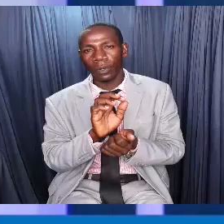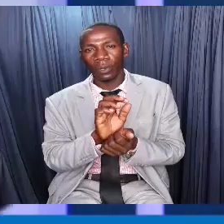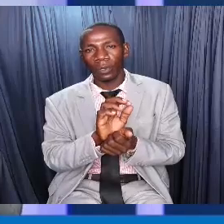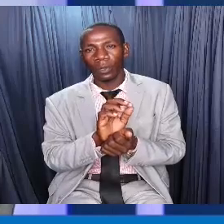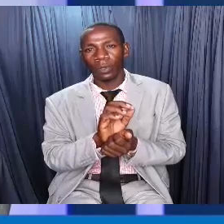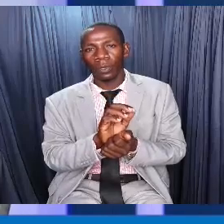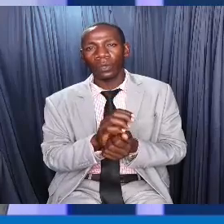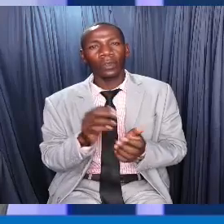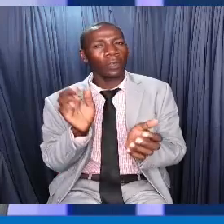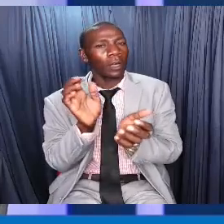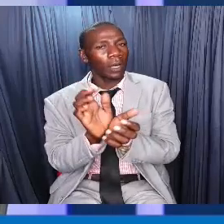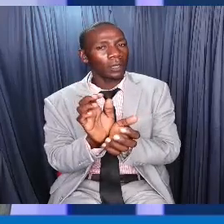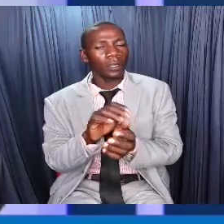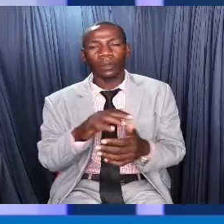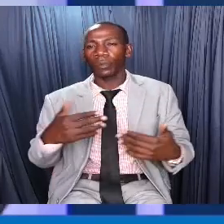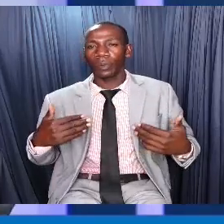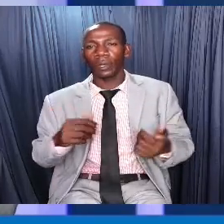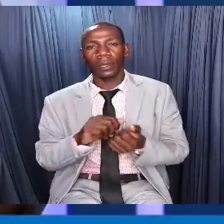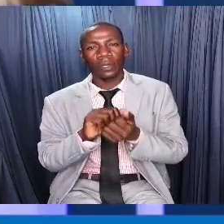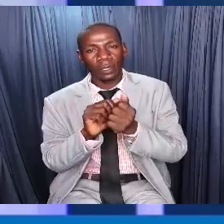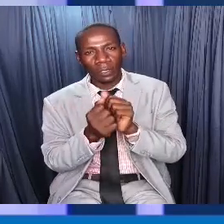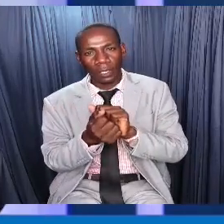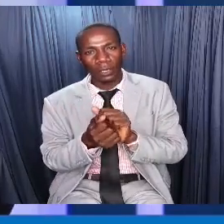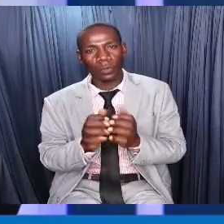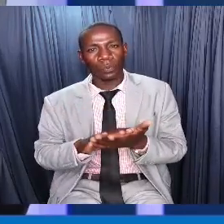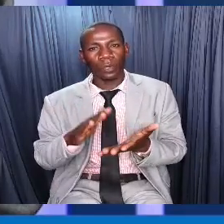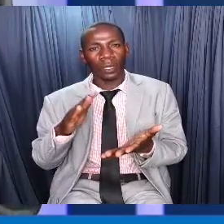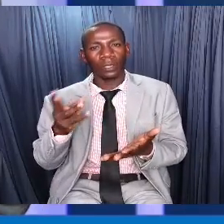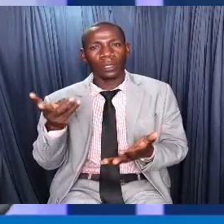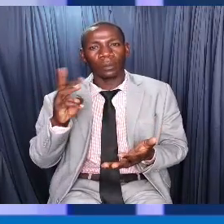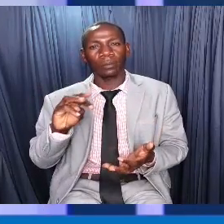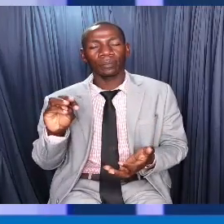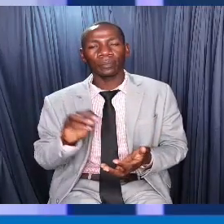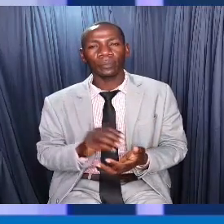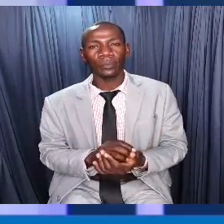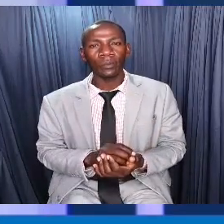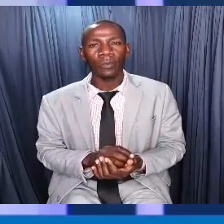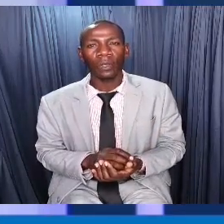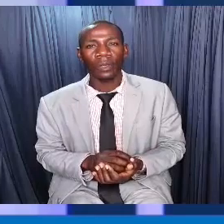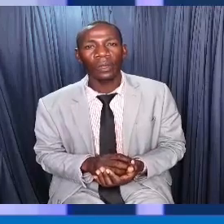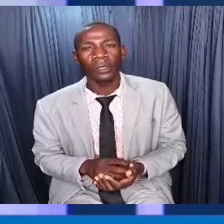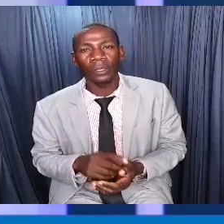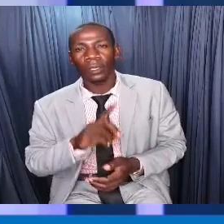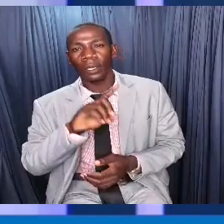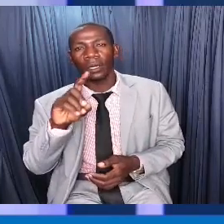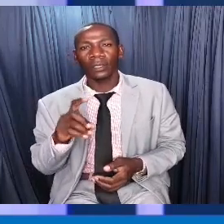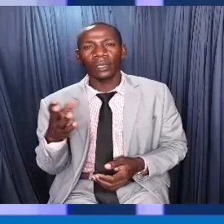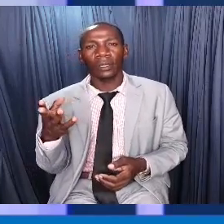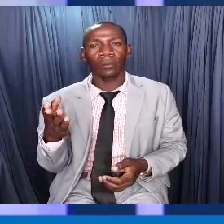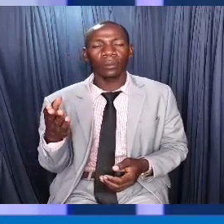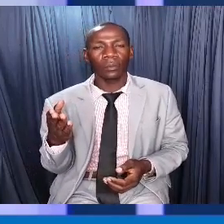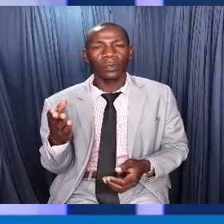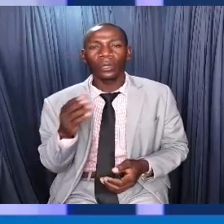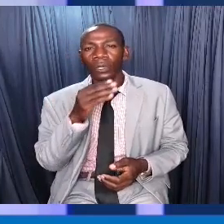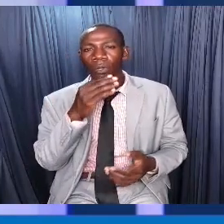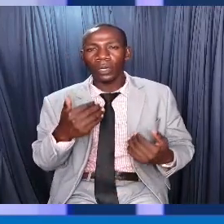alikuwa anafunga hawa watu. Because he was the one who was arresting these people. Tena kwa wasifu wao. Again he's turning to praise them. Lakini kila wakimuuliza. But whenever they ask him. Yeye